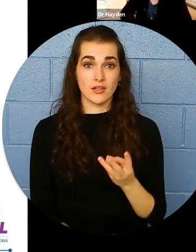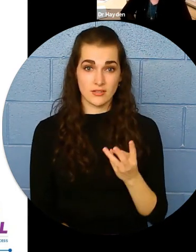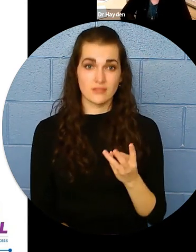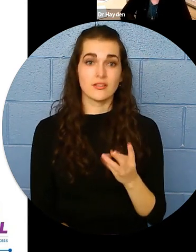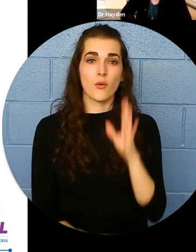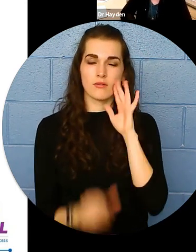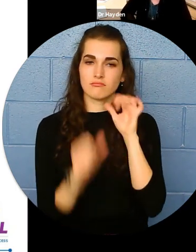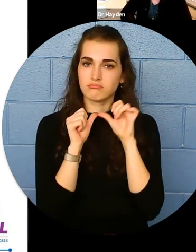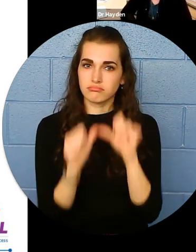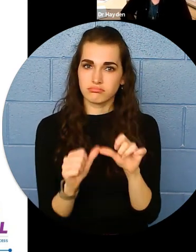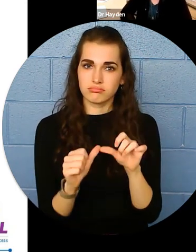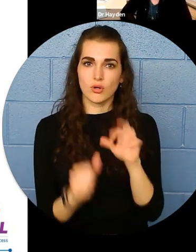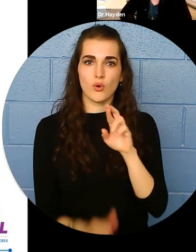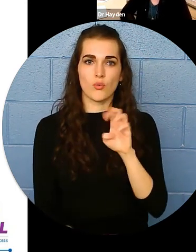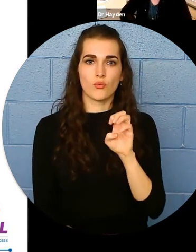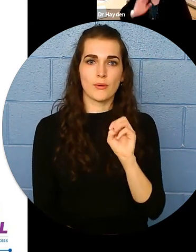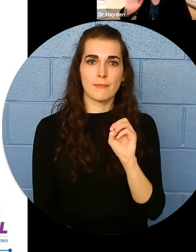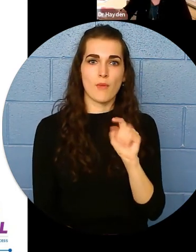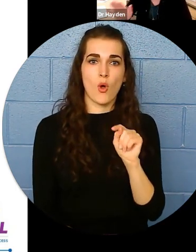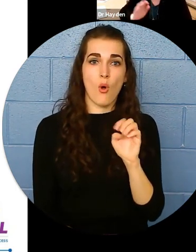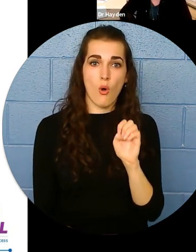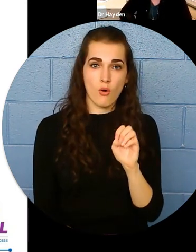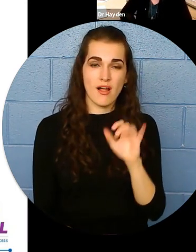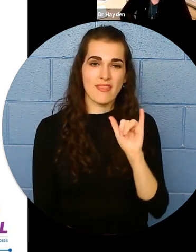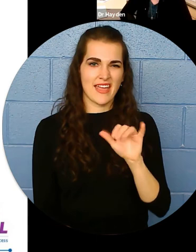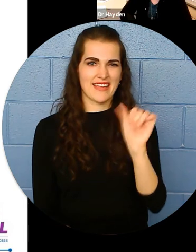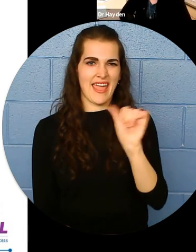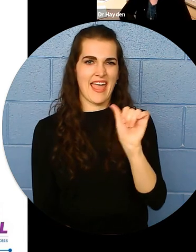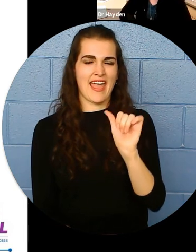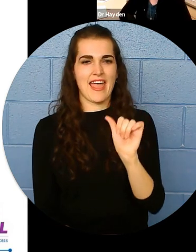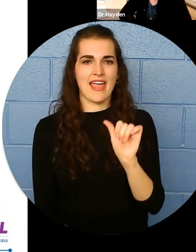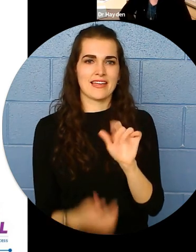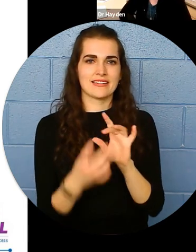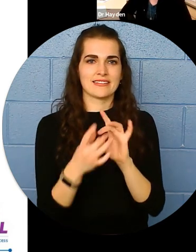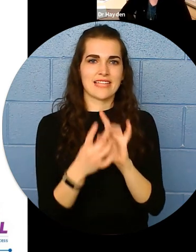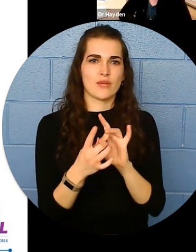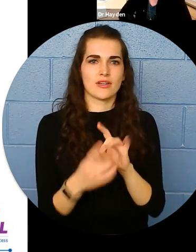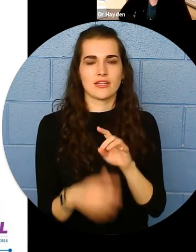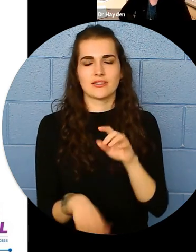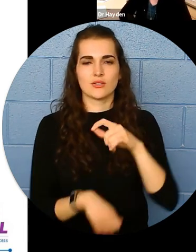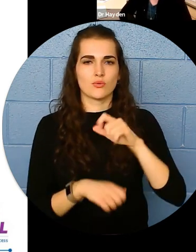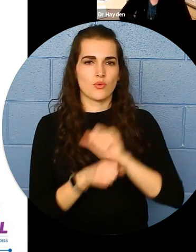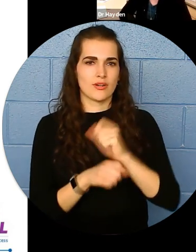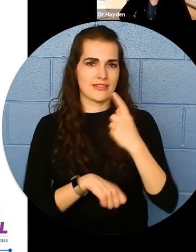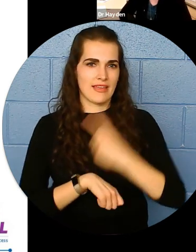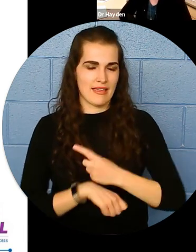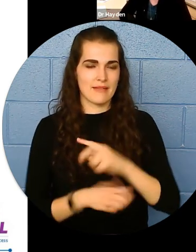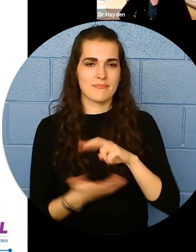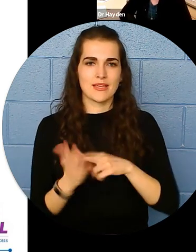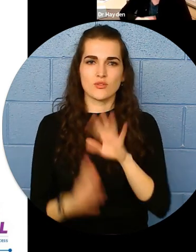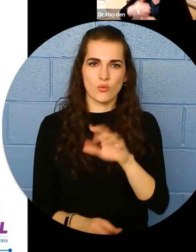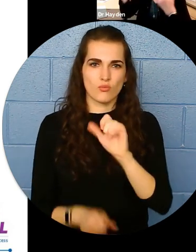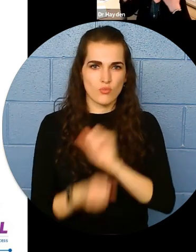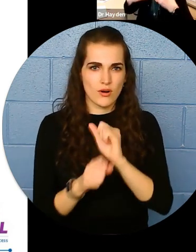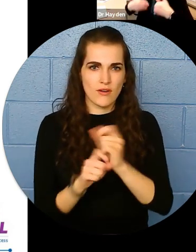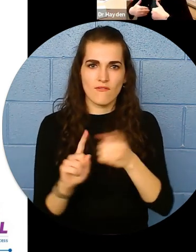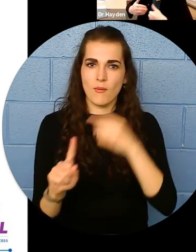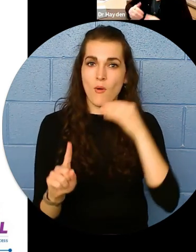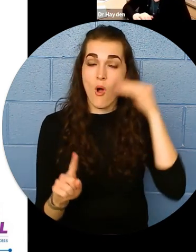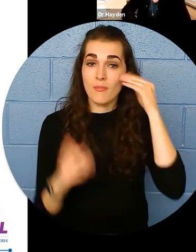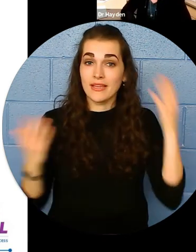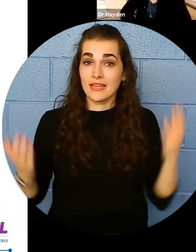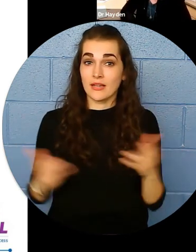will continue to be remote and have that asynchronous learning going on at home for your students. Here